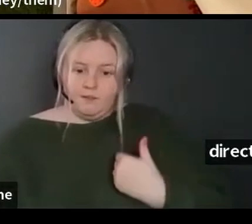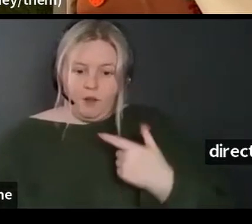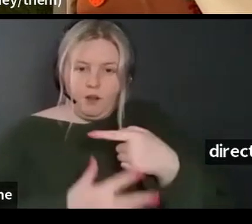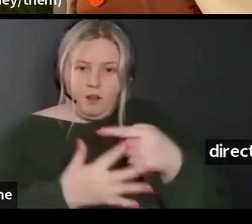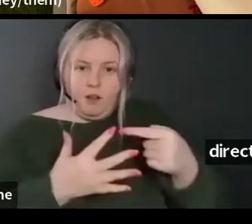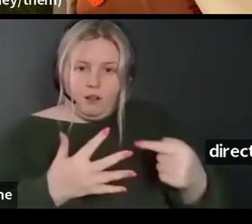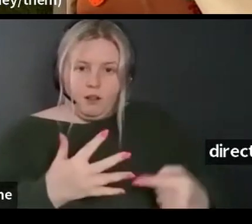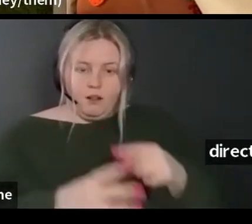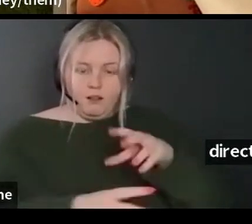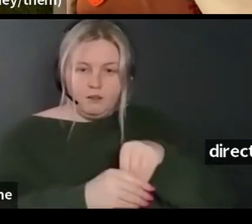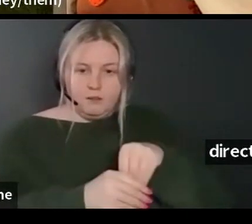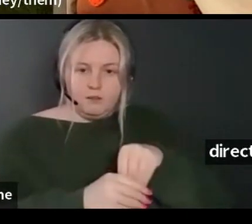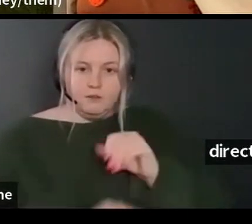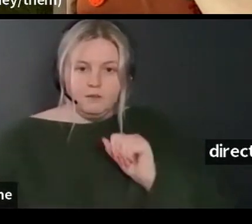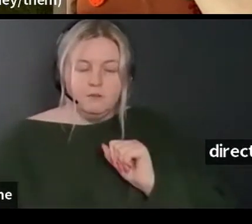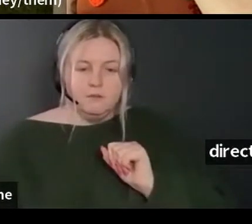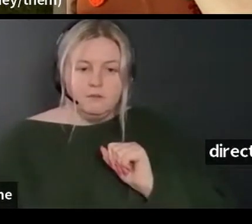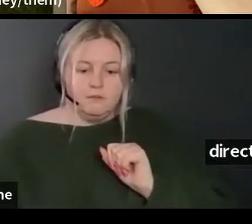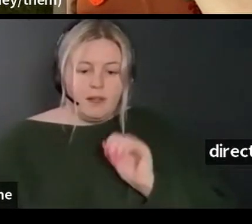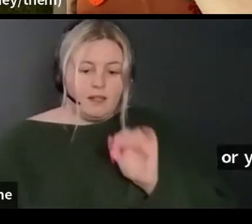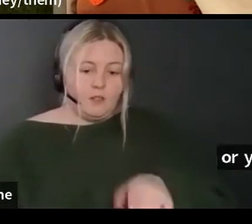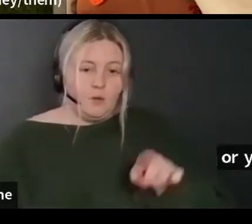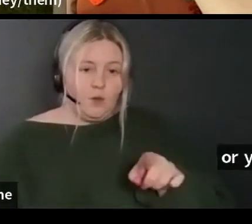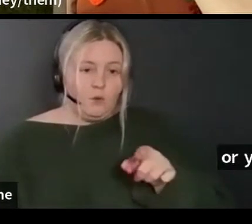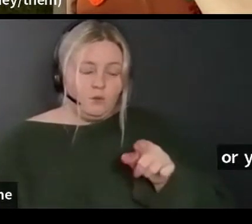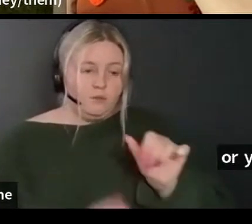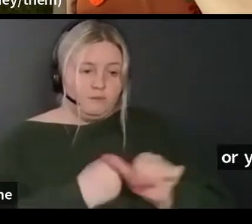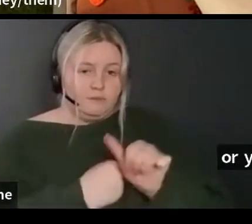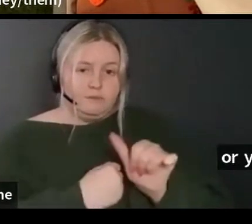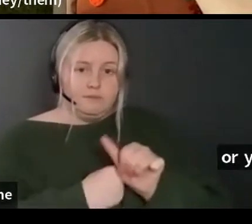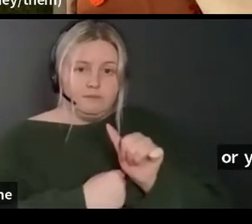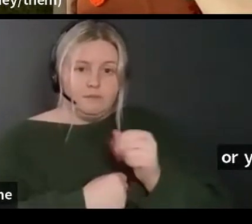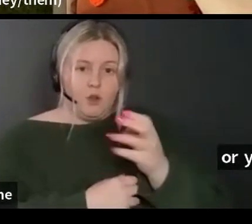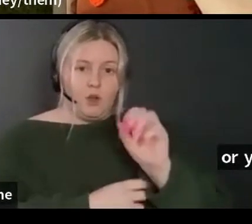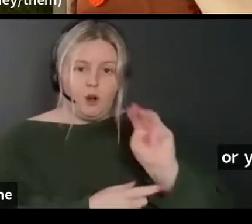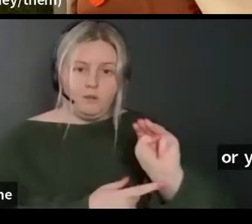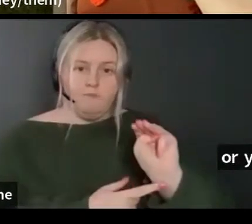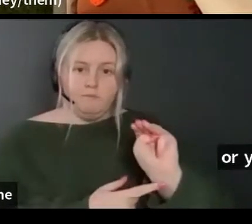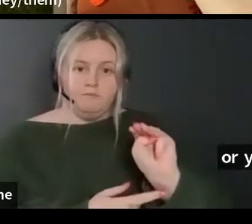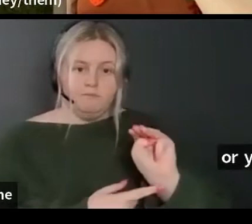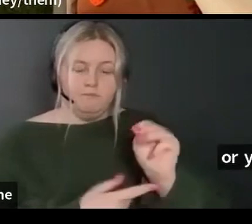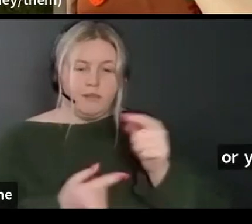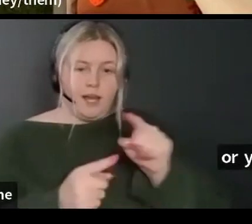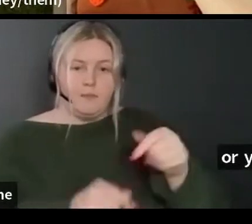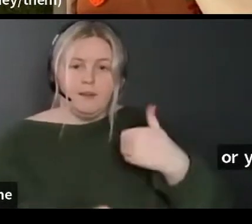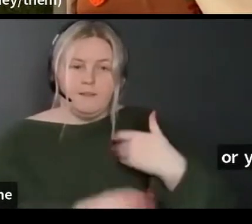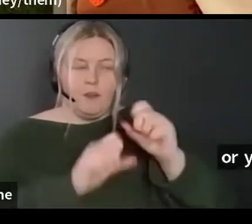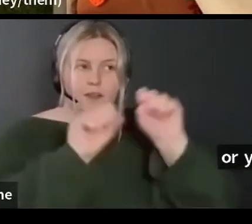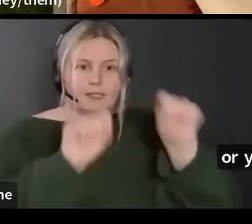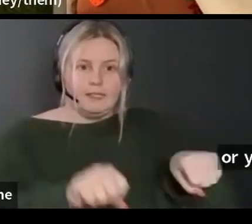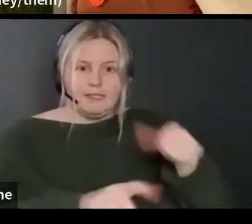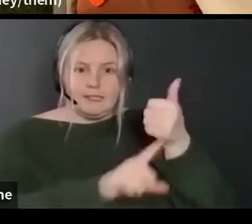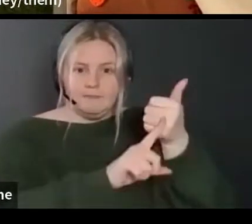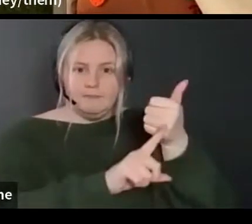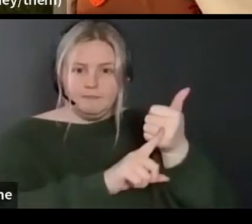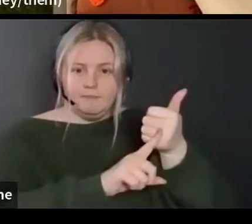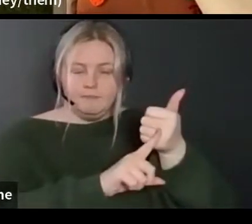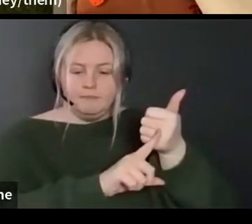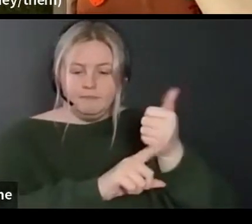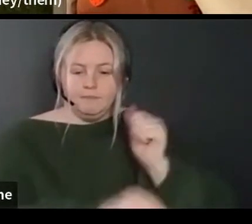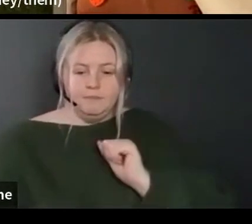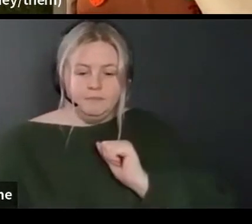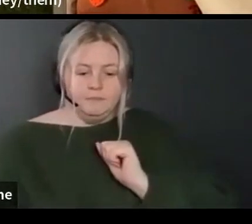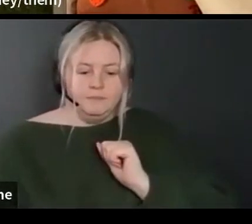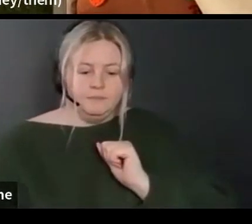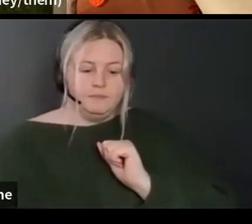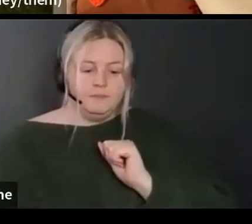is direct harm, ableist harm that is propagated by the system of institutionalization, where